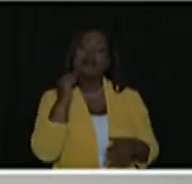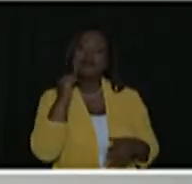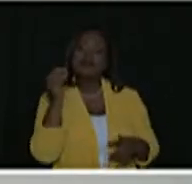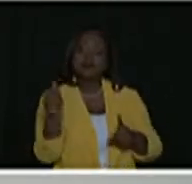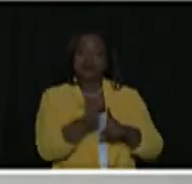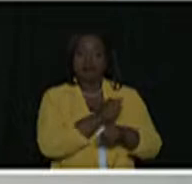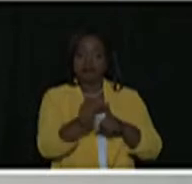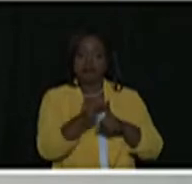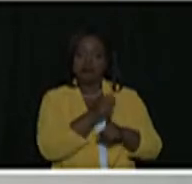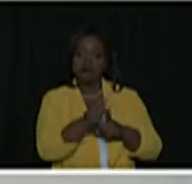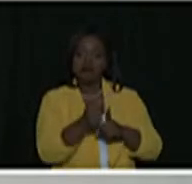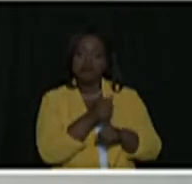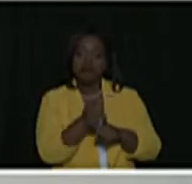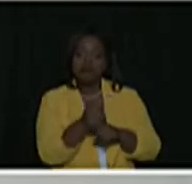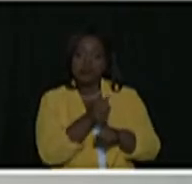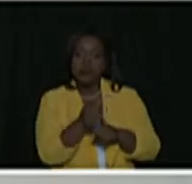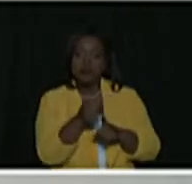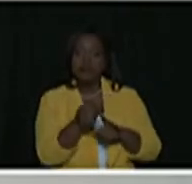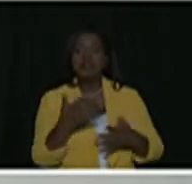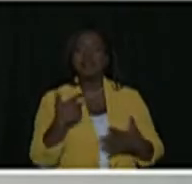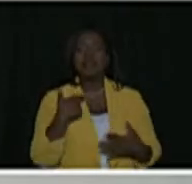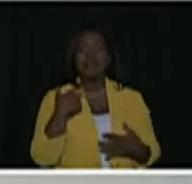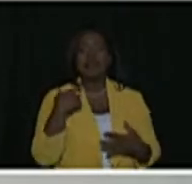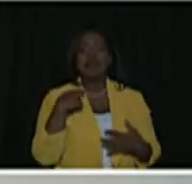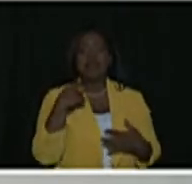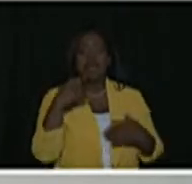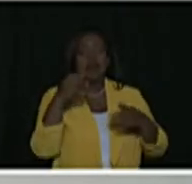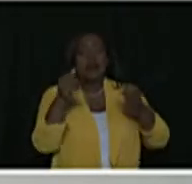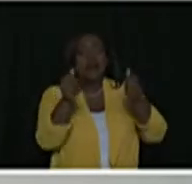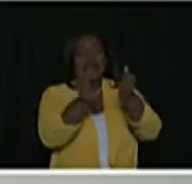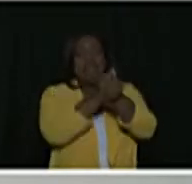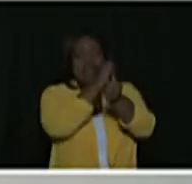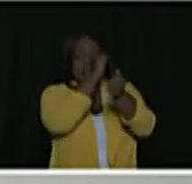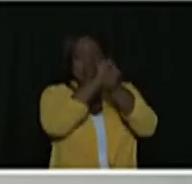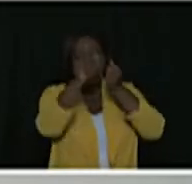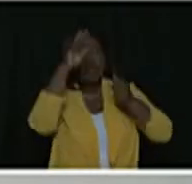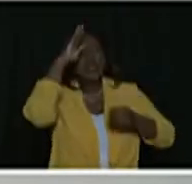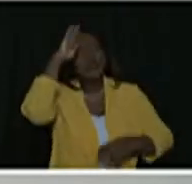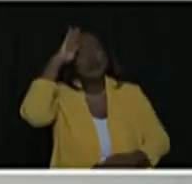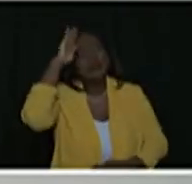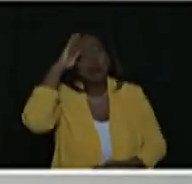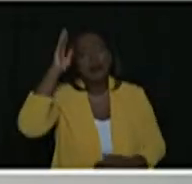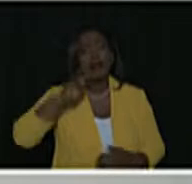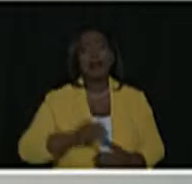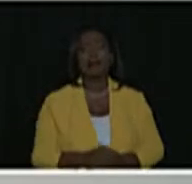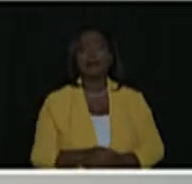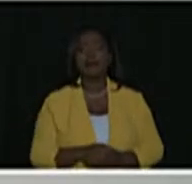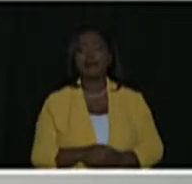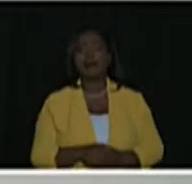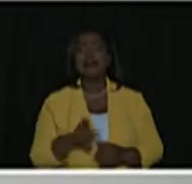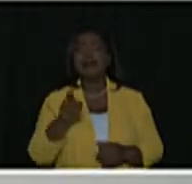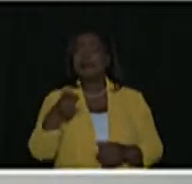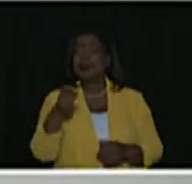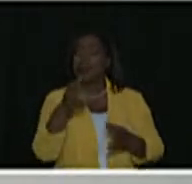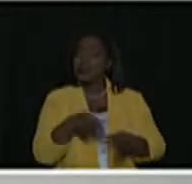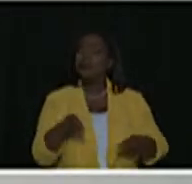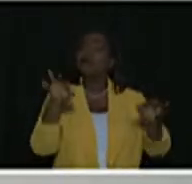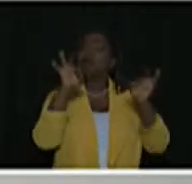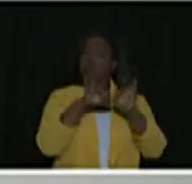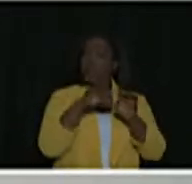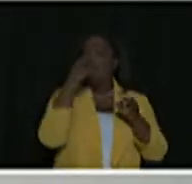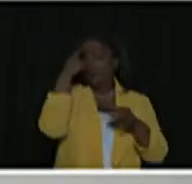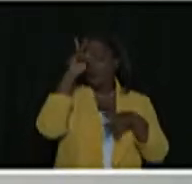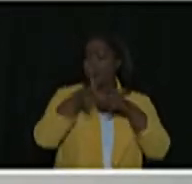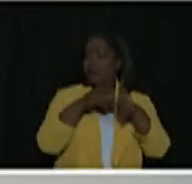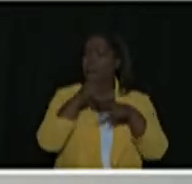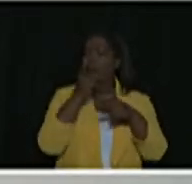clear response in the brain. And this is important for people to understand. In the brain, which impacts their development. It